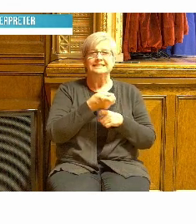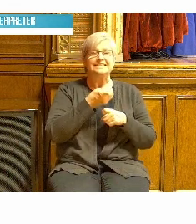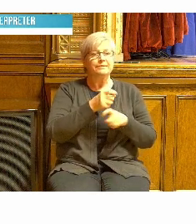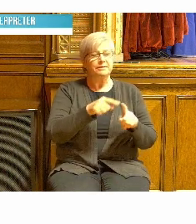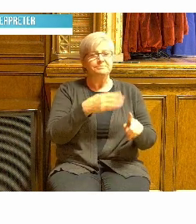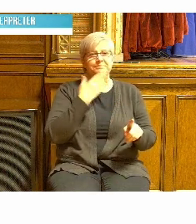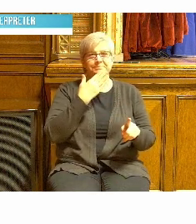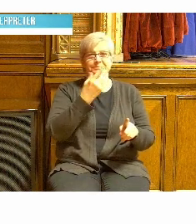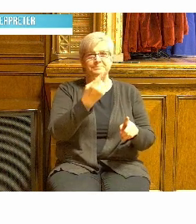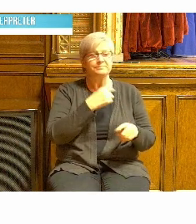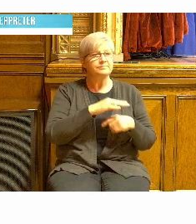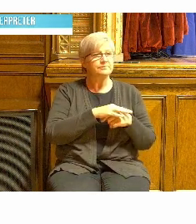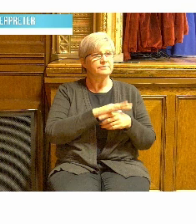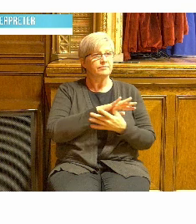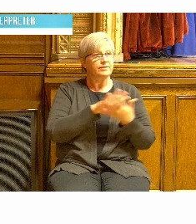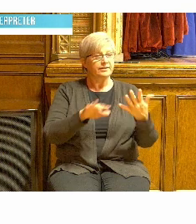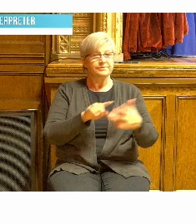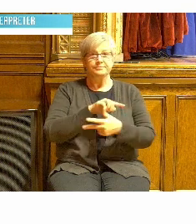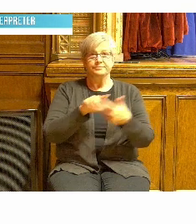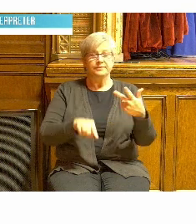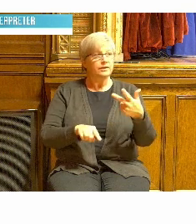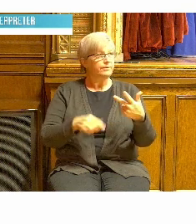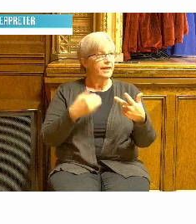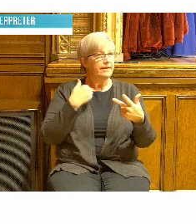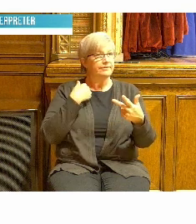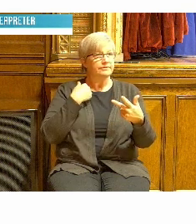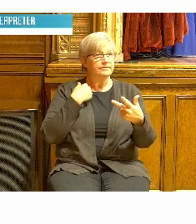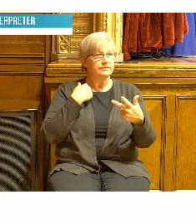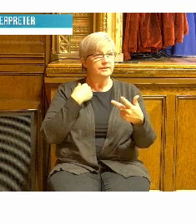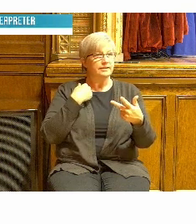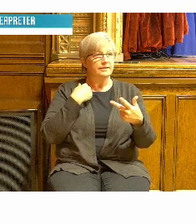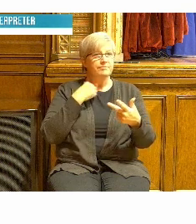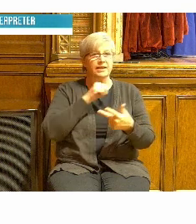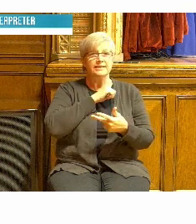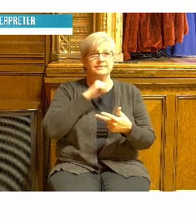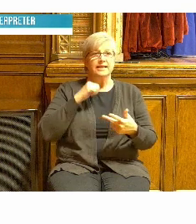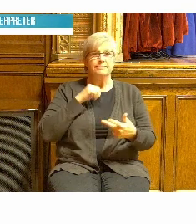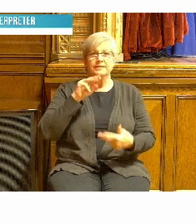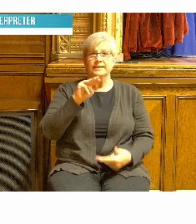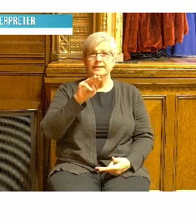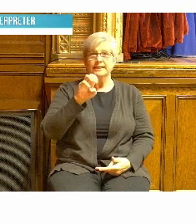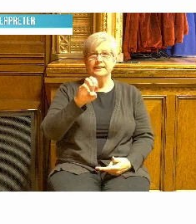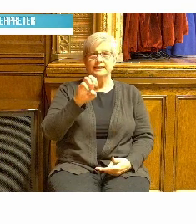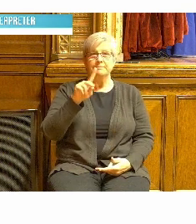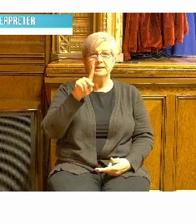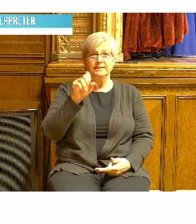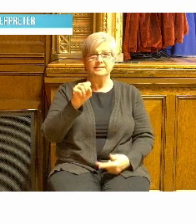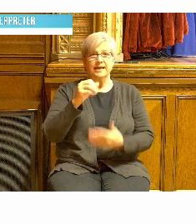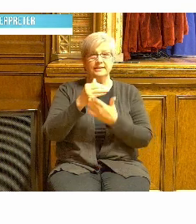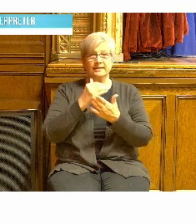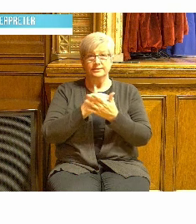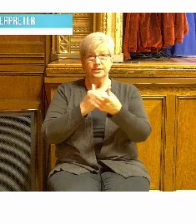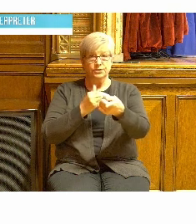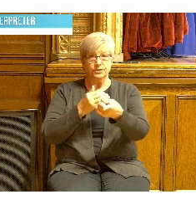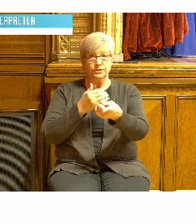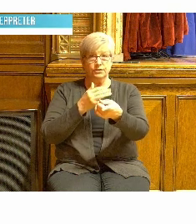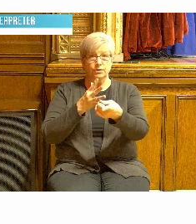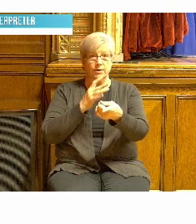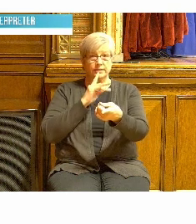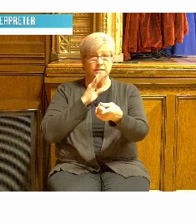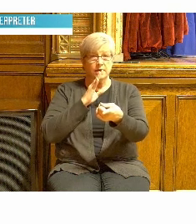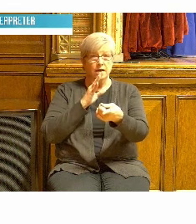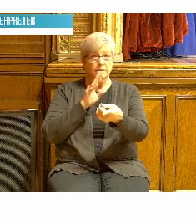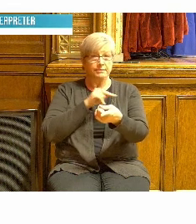make room we do have Assemblymember Meeks on the list, and I wanted to know if you were